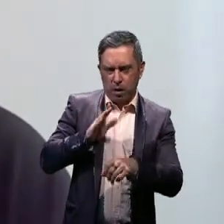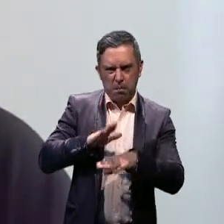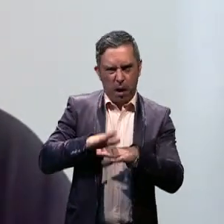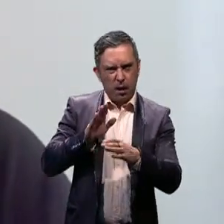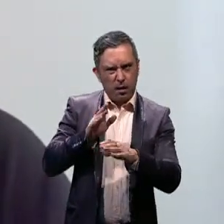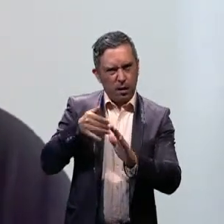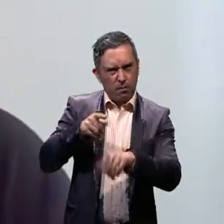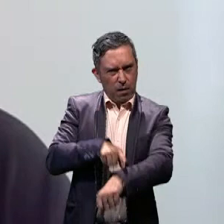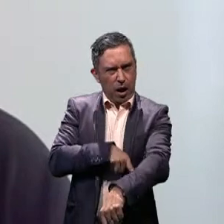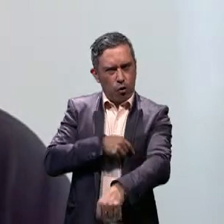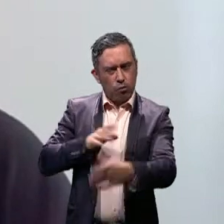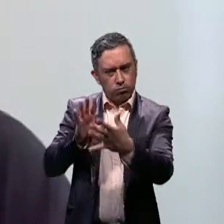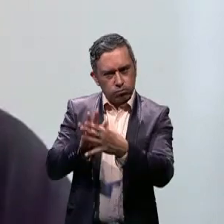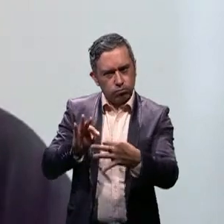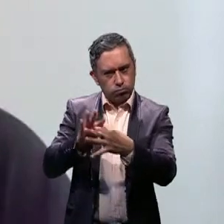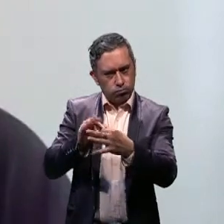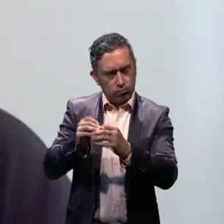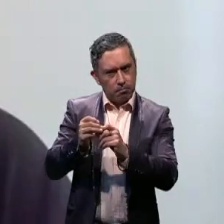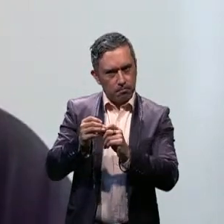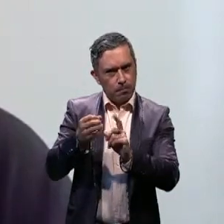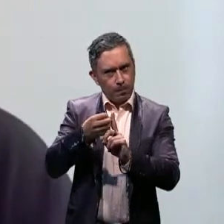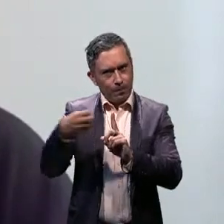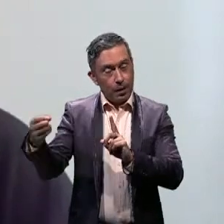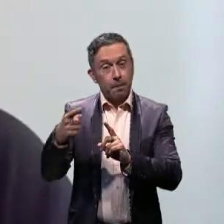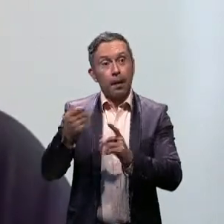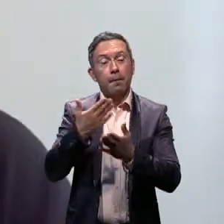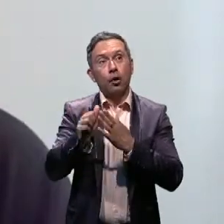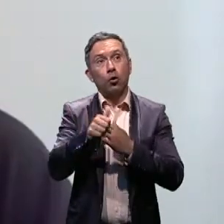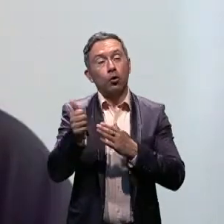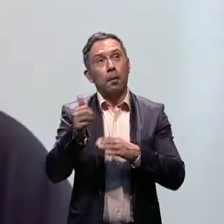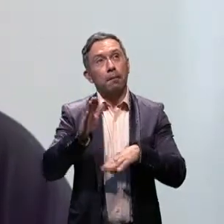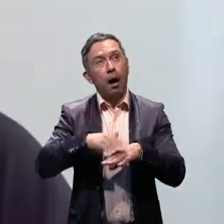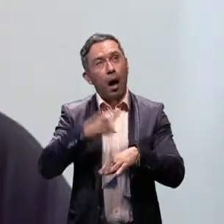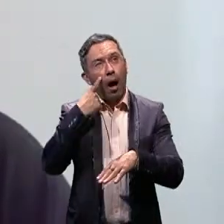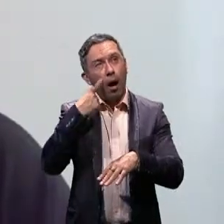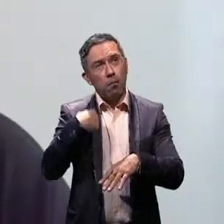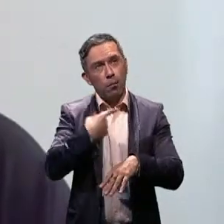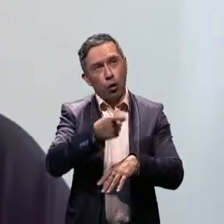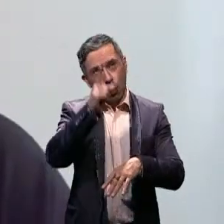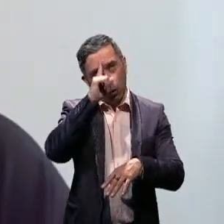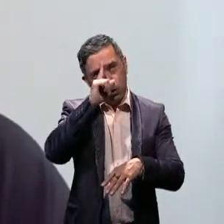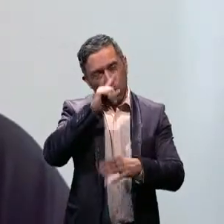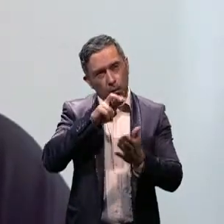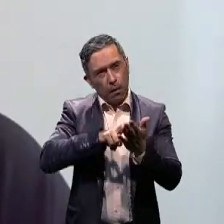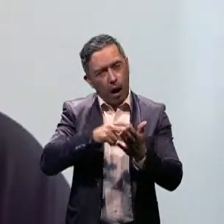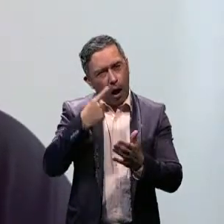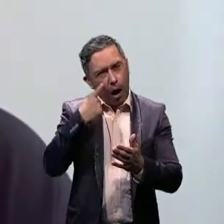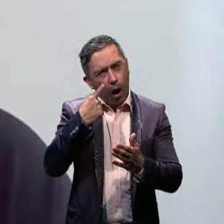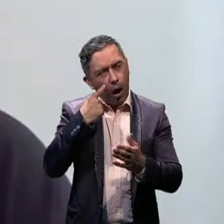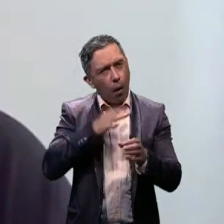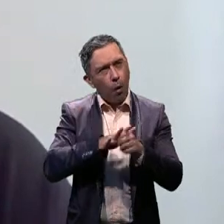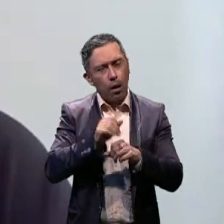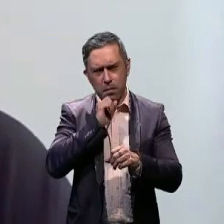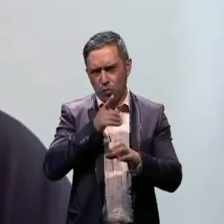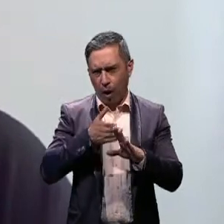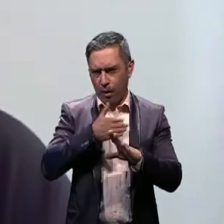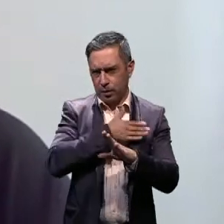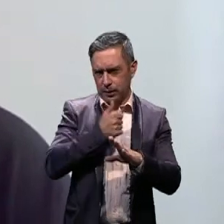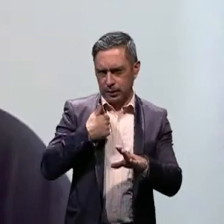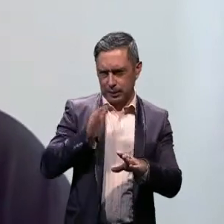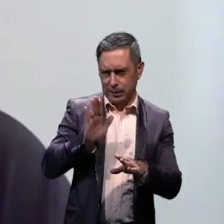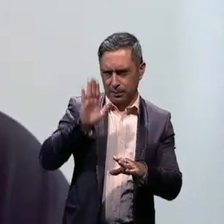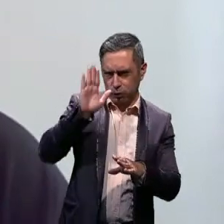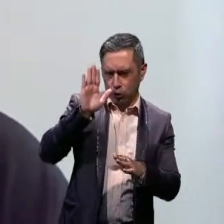these conversations. Now, regarding the recurring recommendations, I made some in my